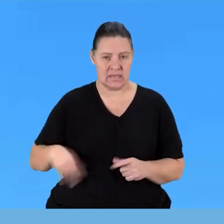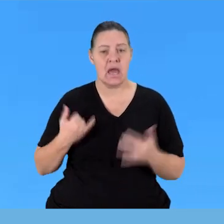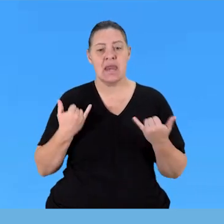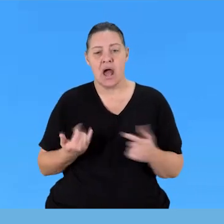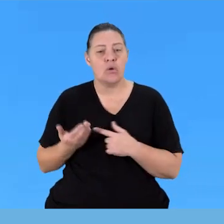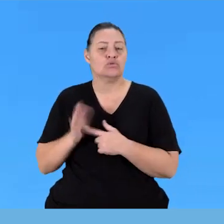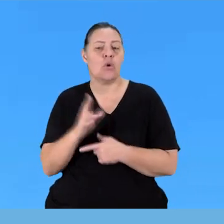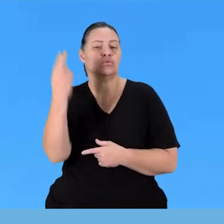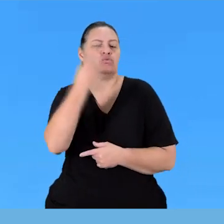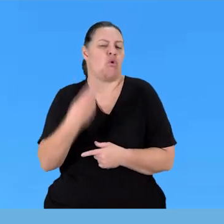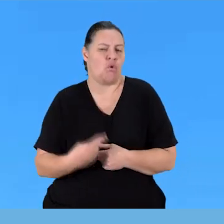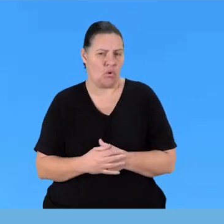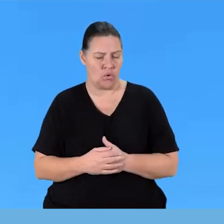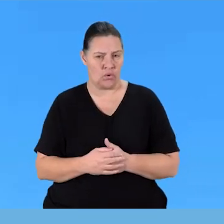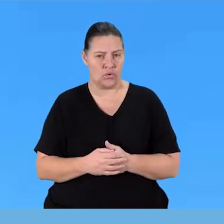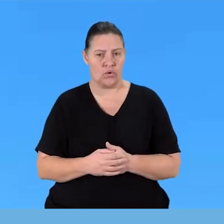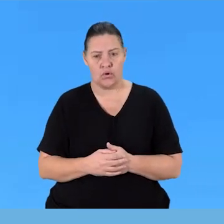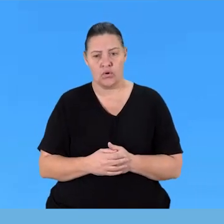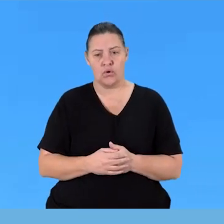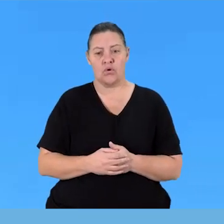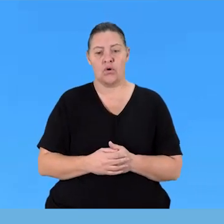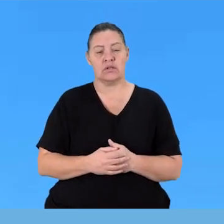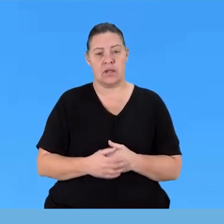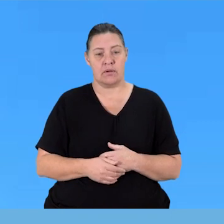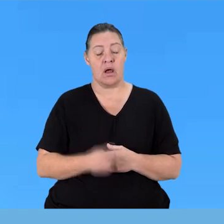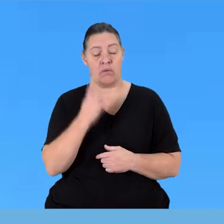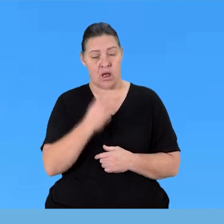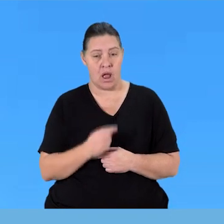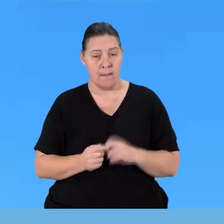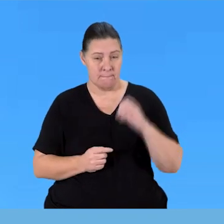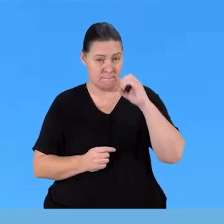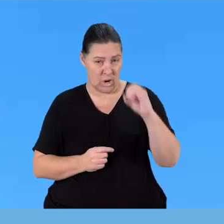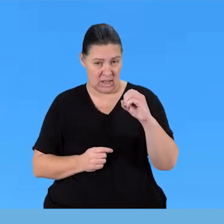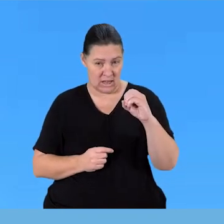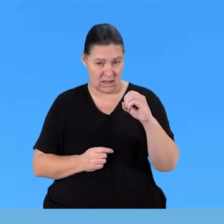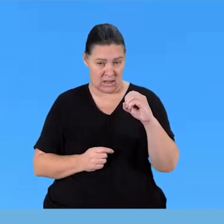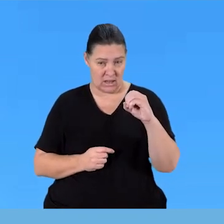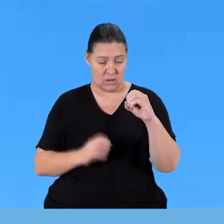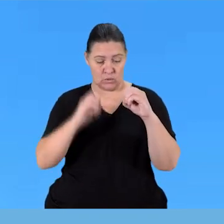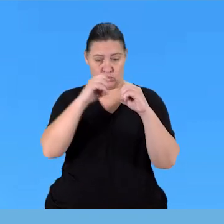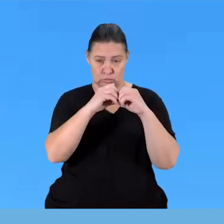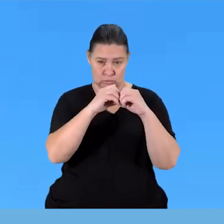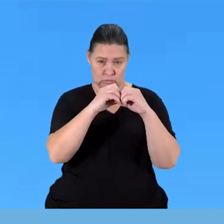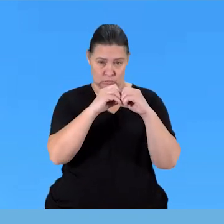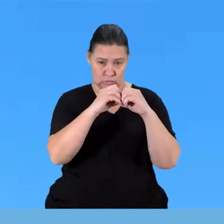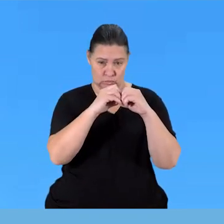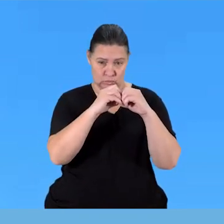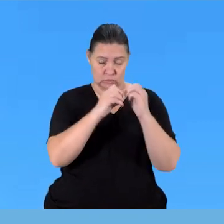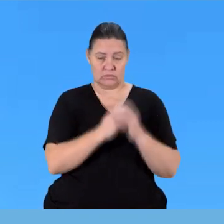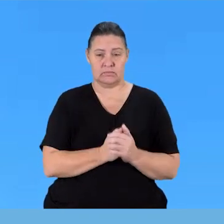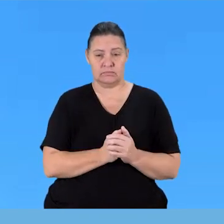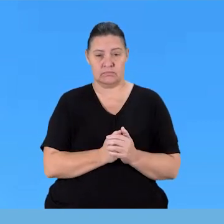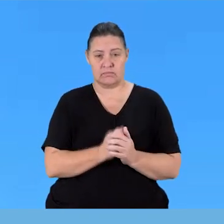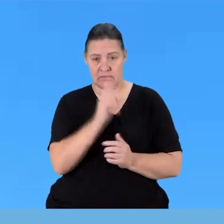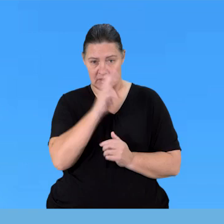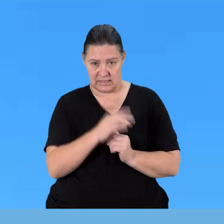is going to look like. So hydrogen, firstly, is a diatomic molecule. Remember, it's two hydrogen atoms